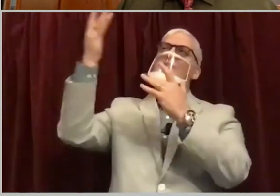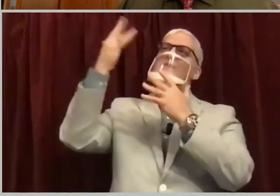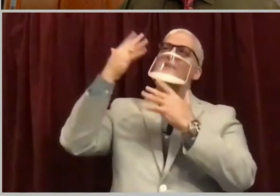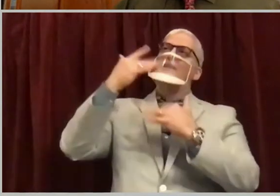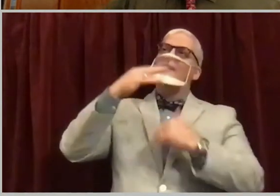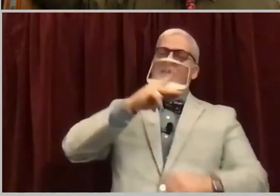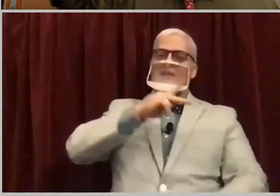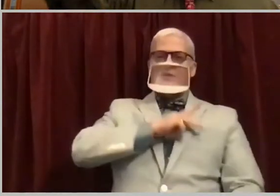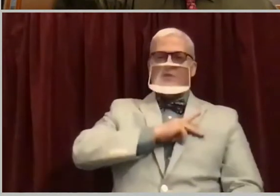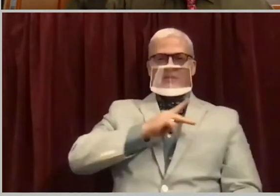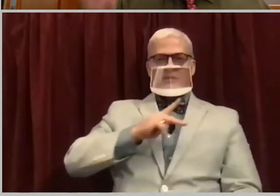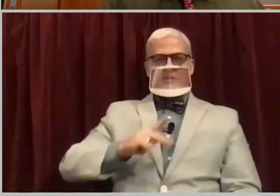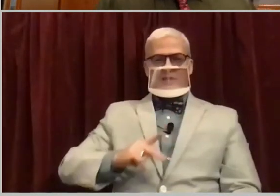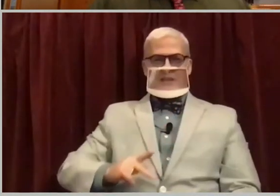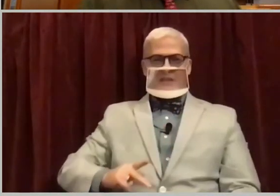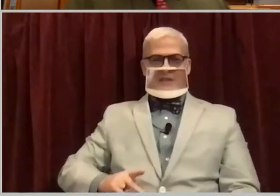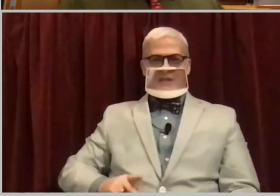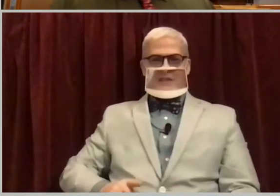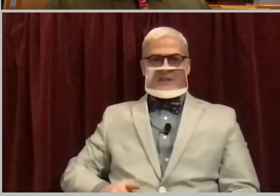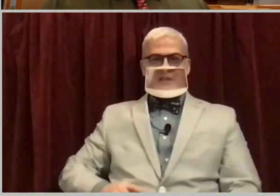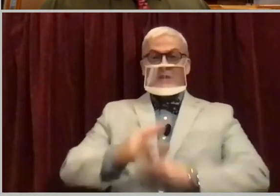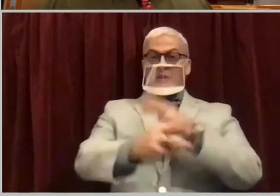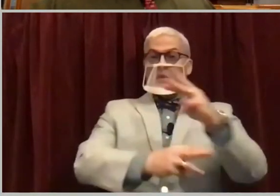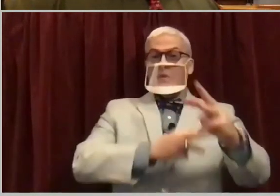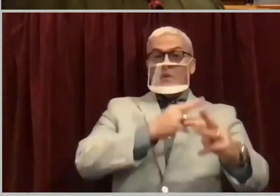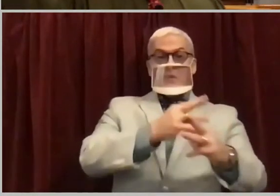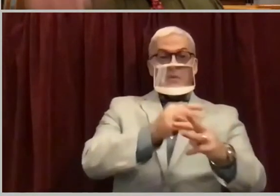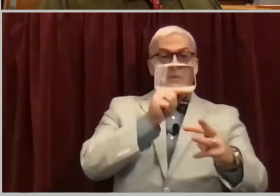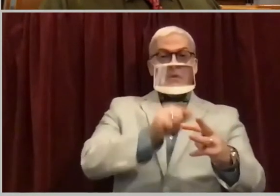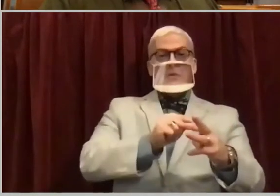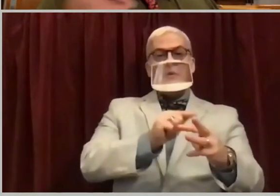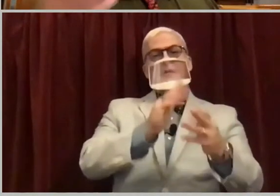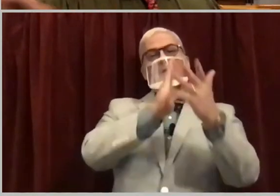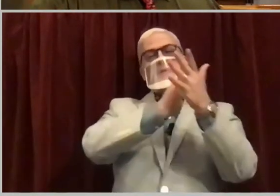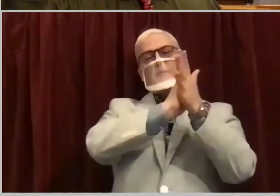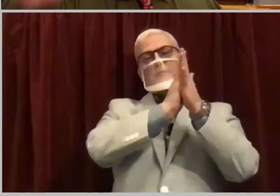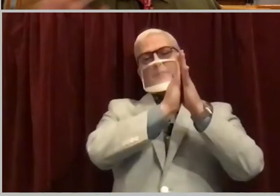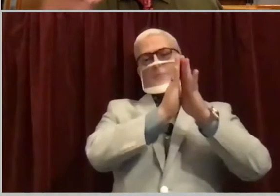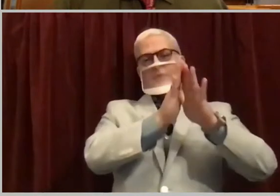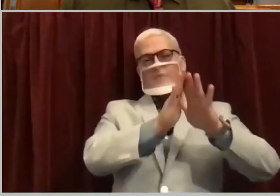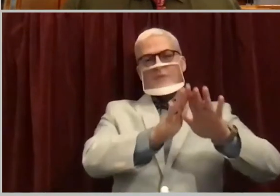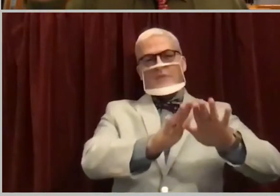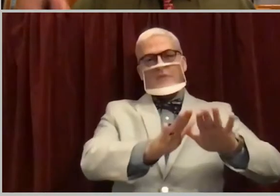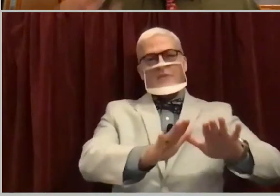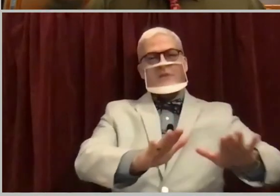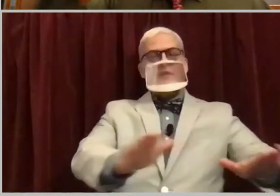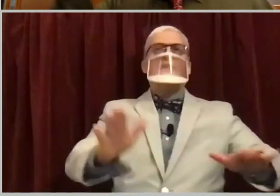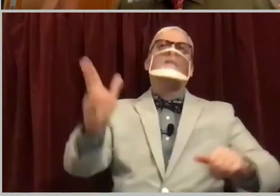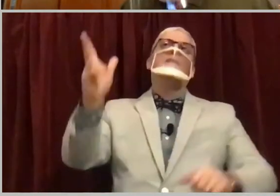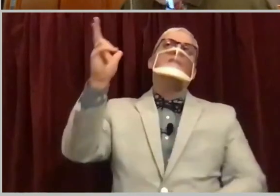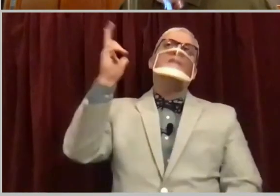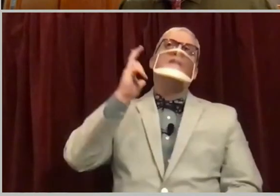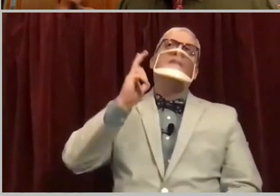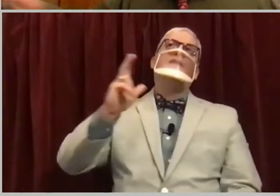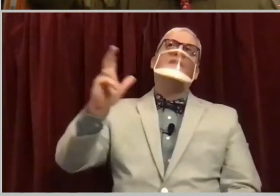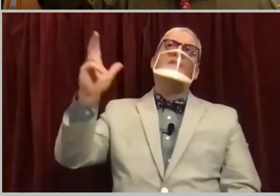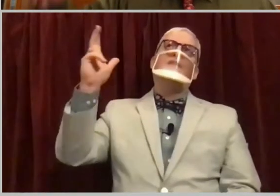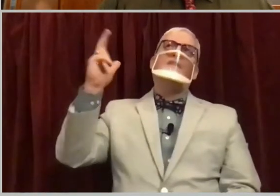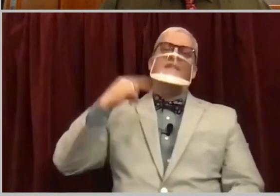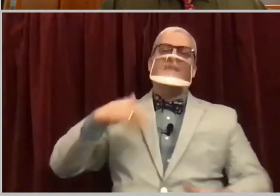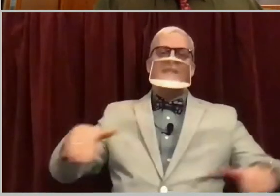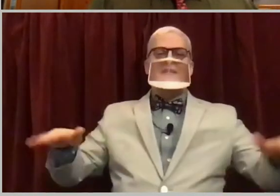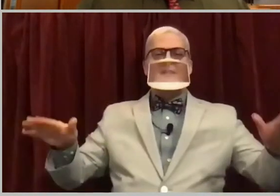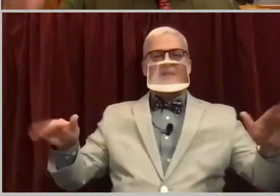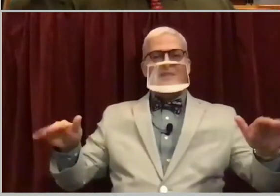all gracious King. The world in solemn